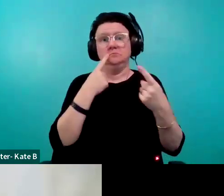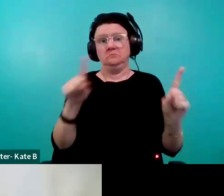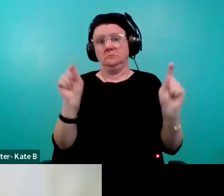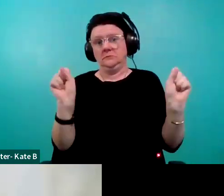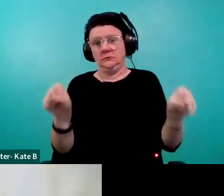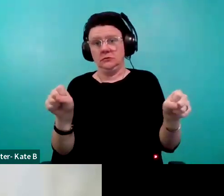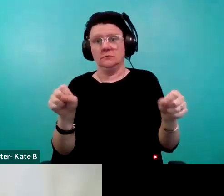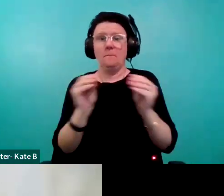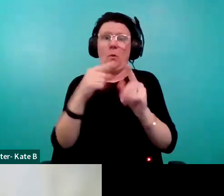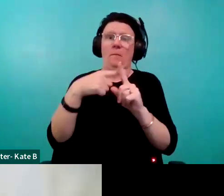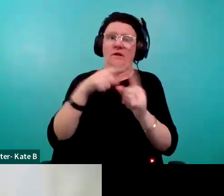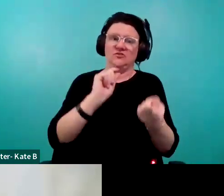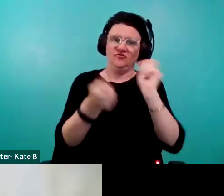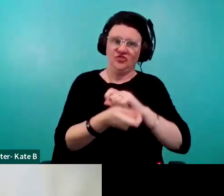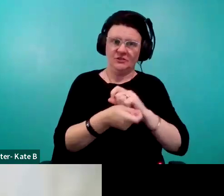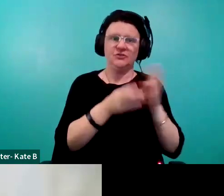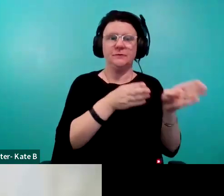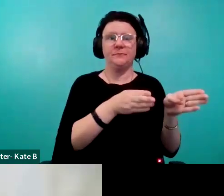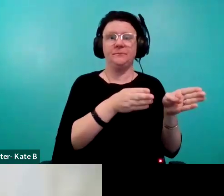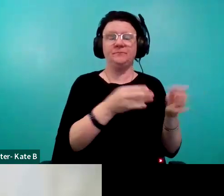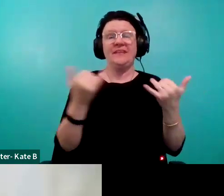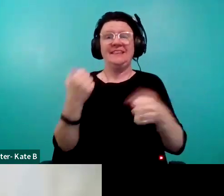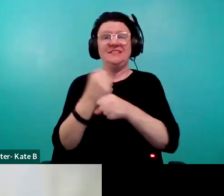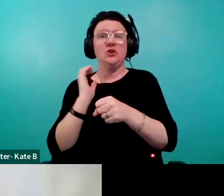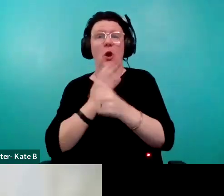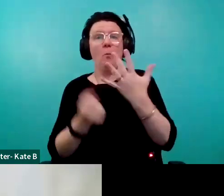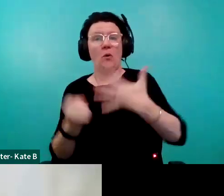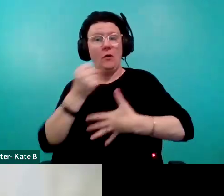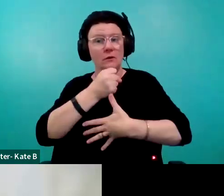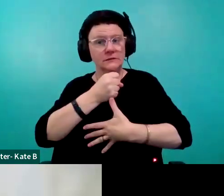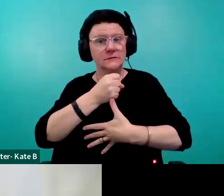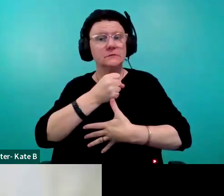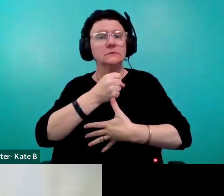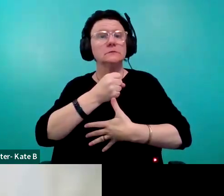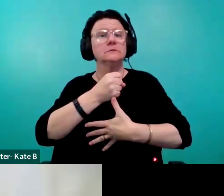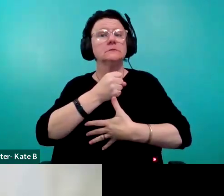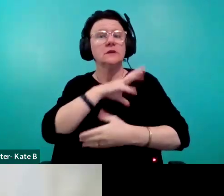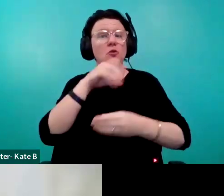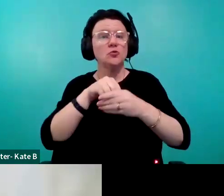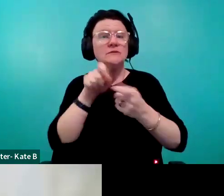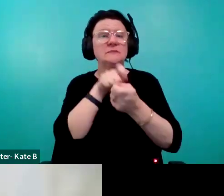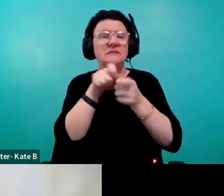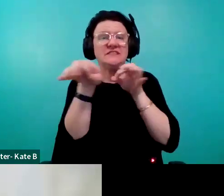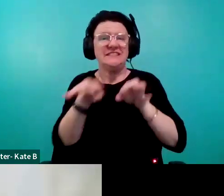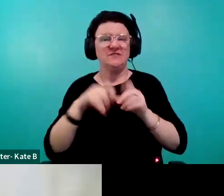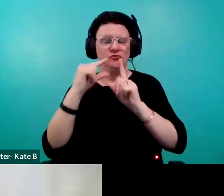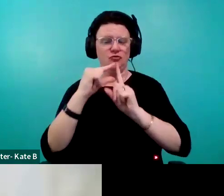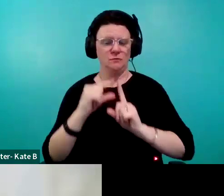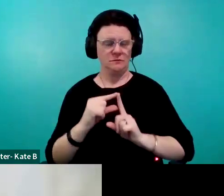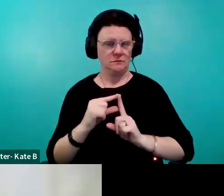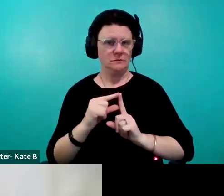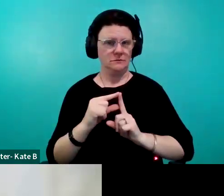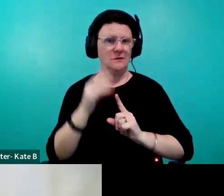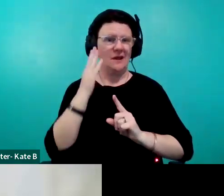to help make change. And then this year in our priorities, we also included some definitions of key terms because we